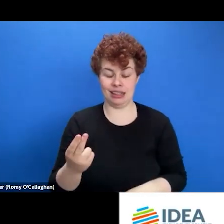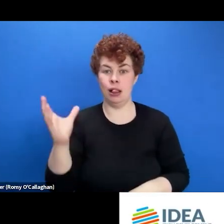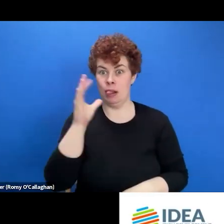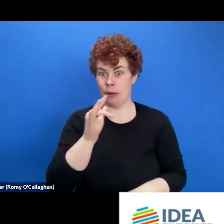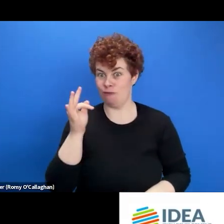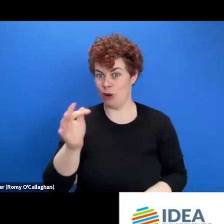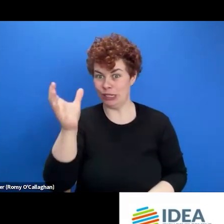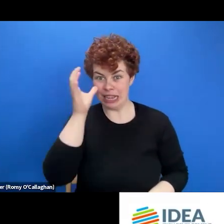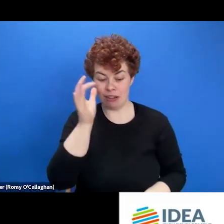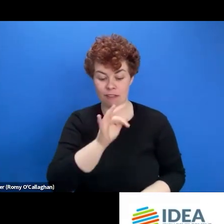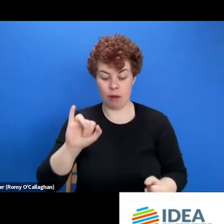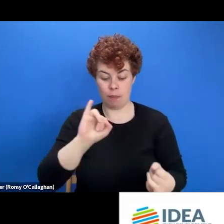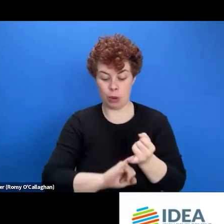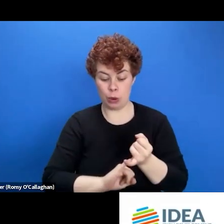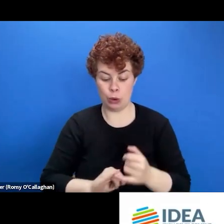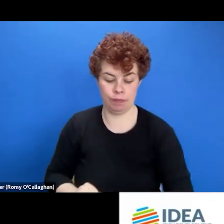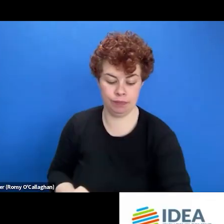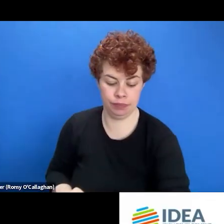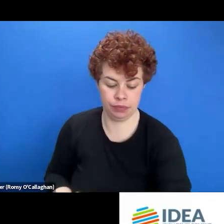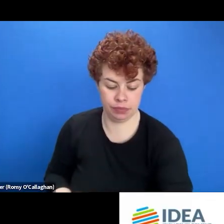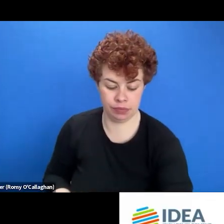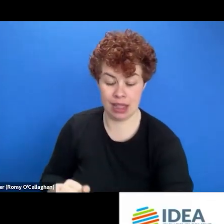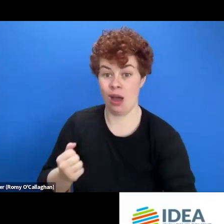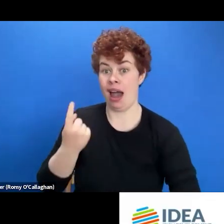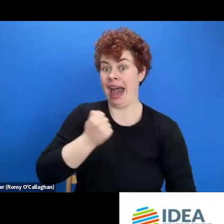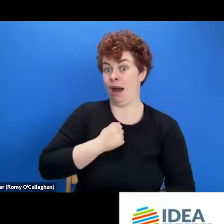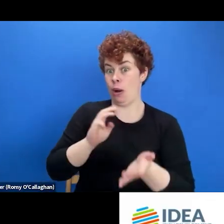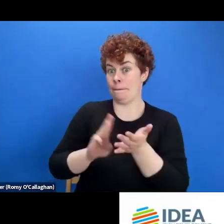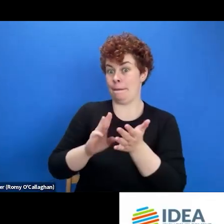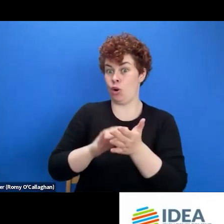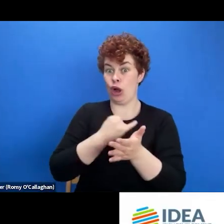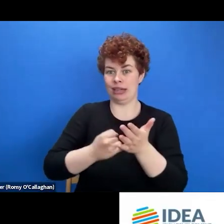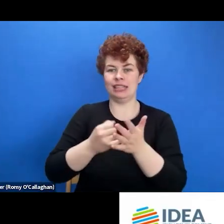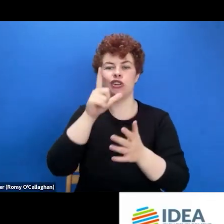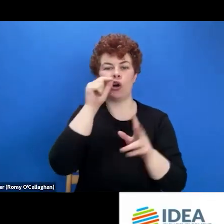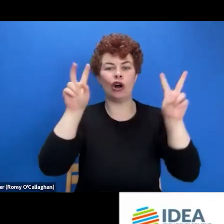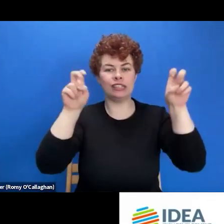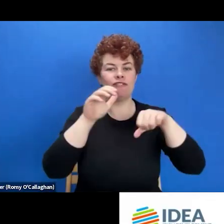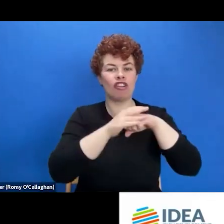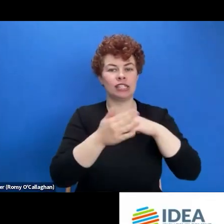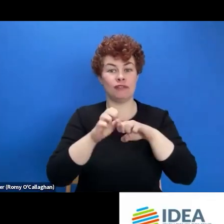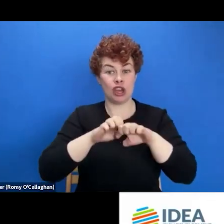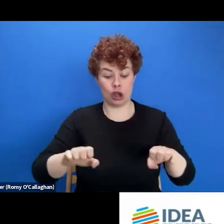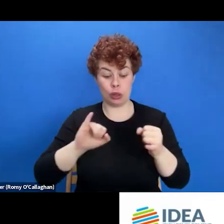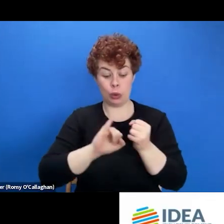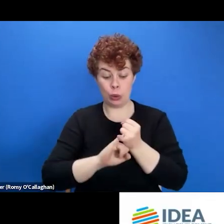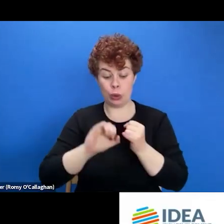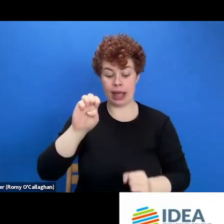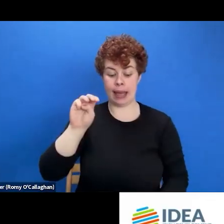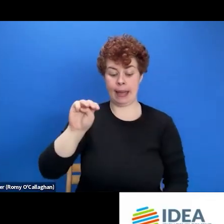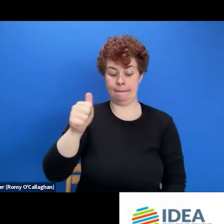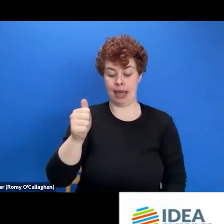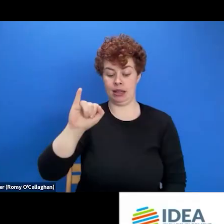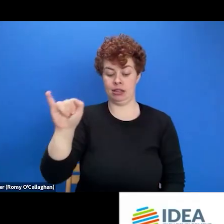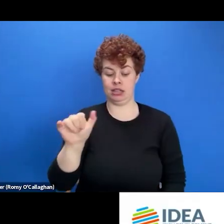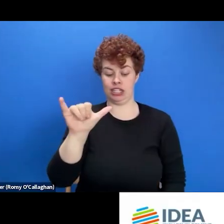to hearing from one of IDEA's member organizations, Friends of the Earth, and that is Jayne Geraghty,